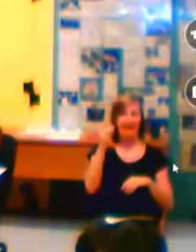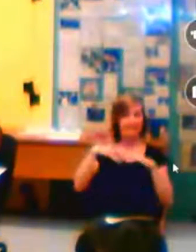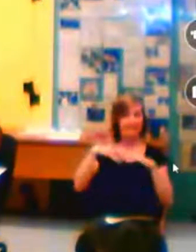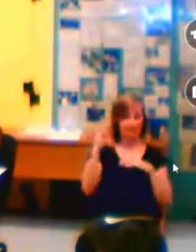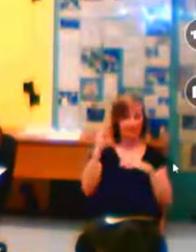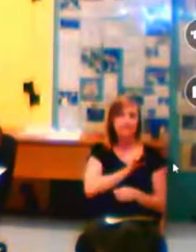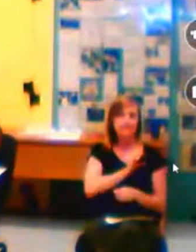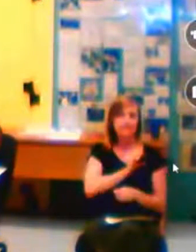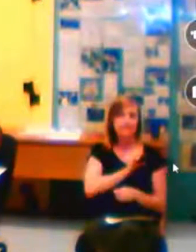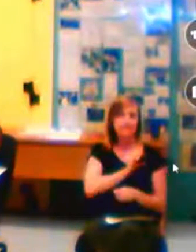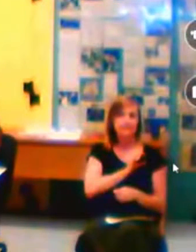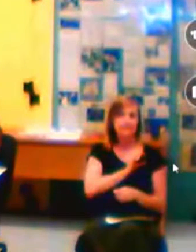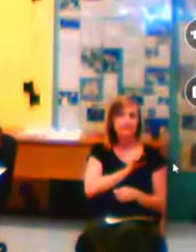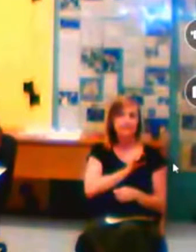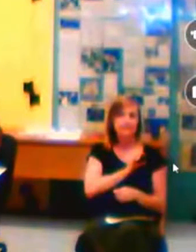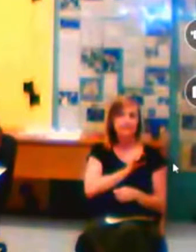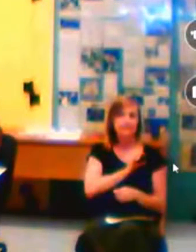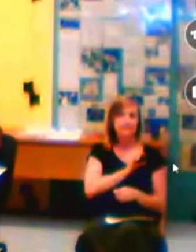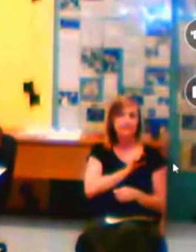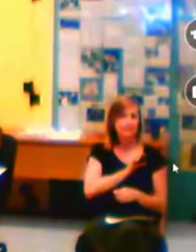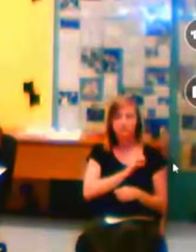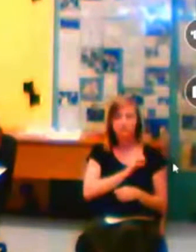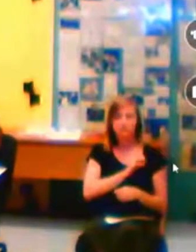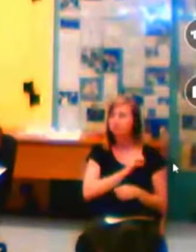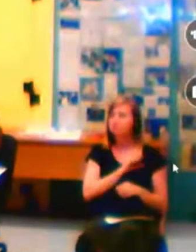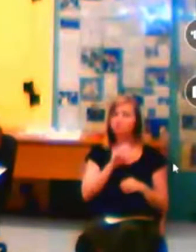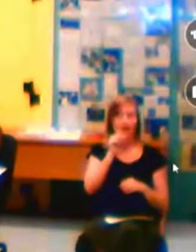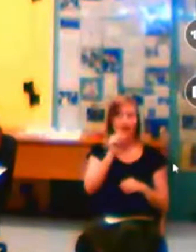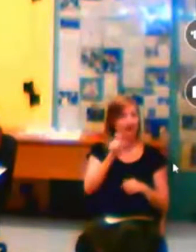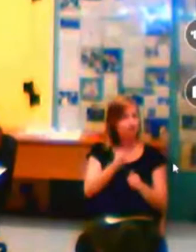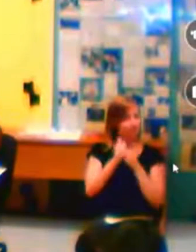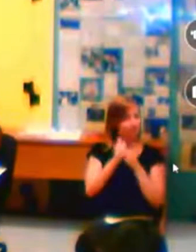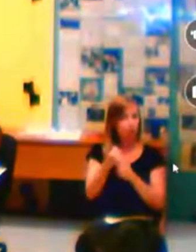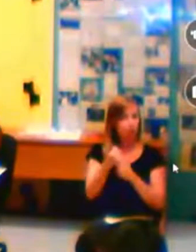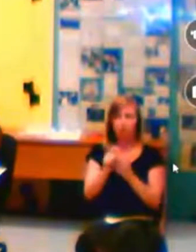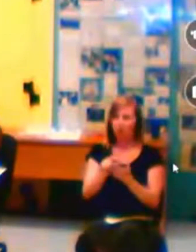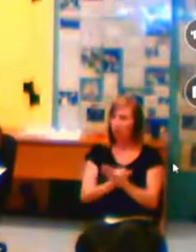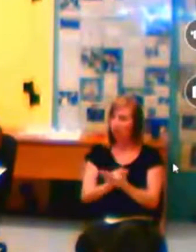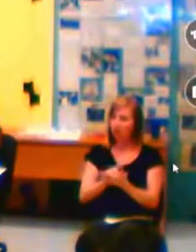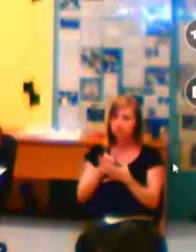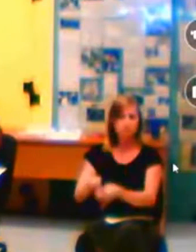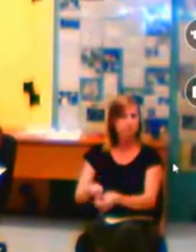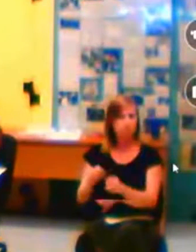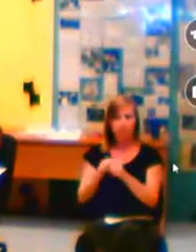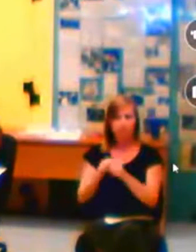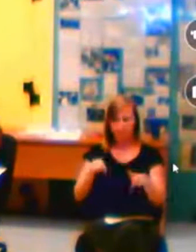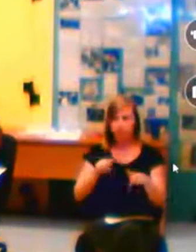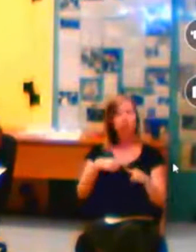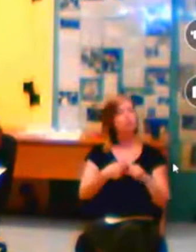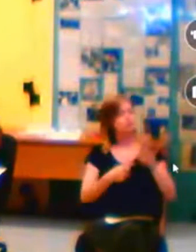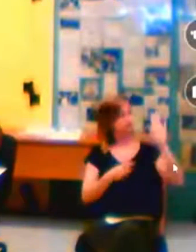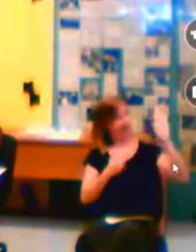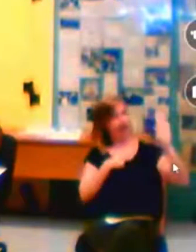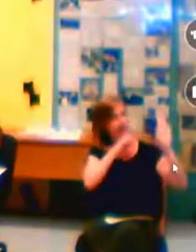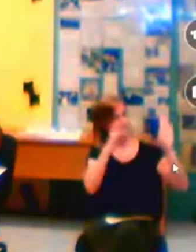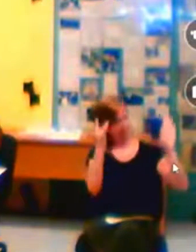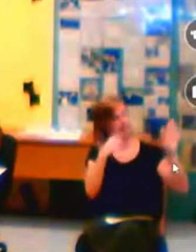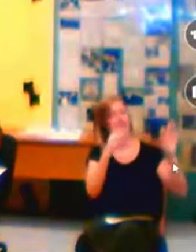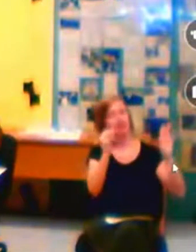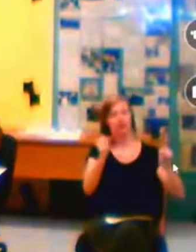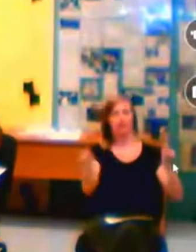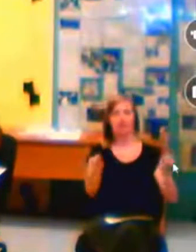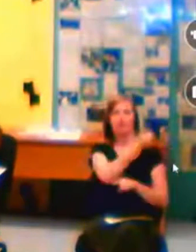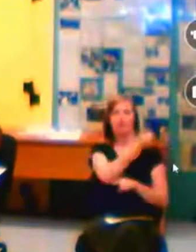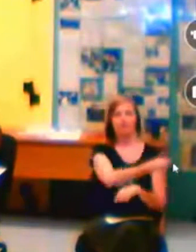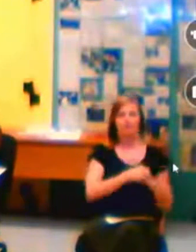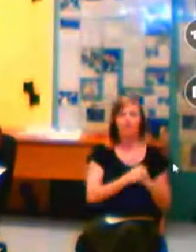And the voters can be anybody who says they're a resident of Colorado who's over 18. You don't need U.S. citizenship. You don't need to follow any